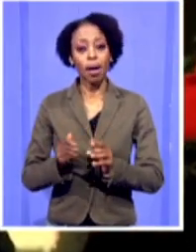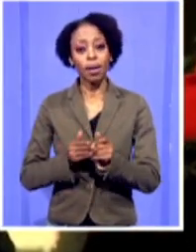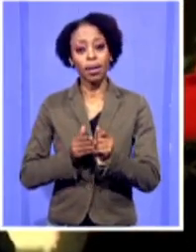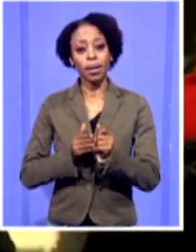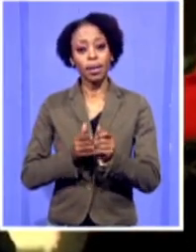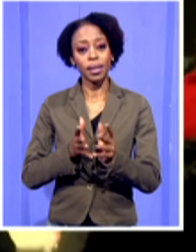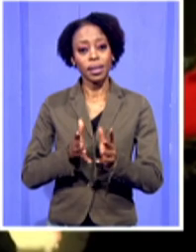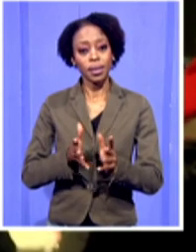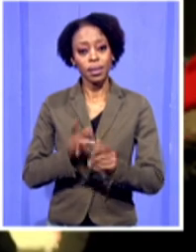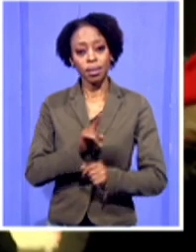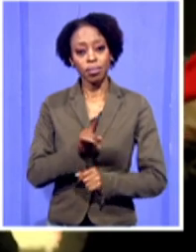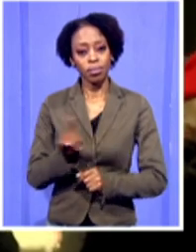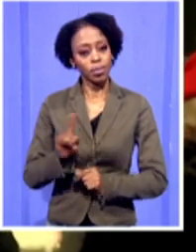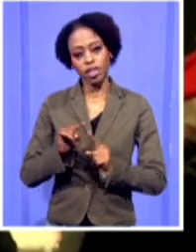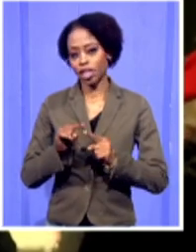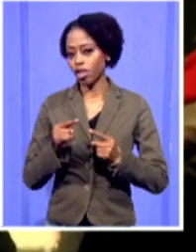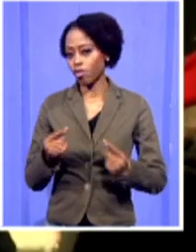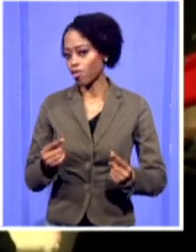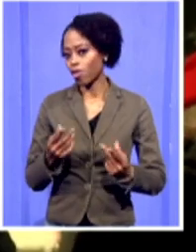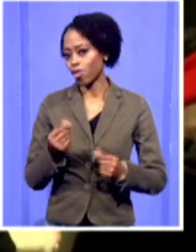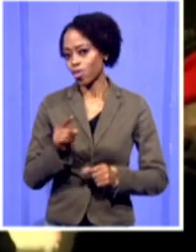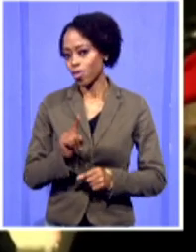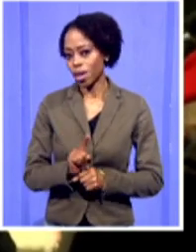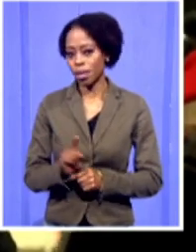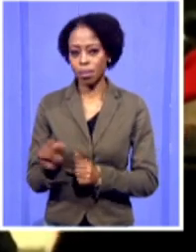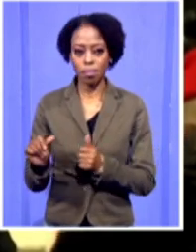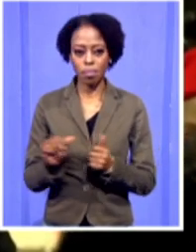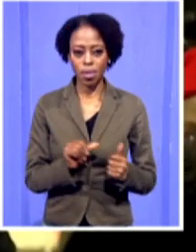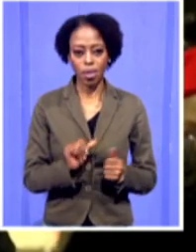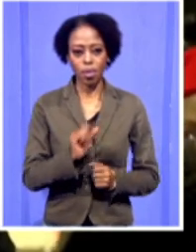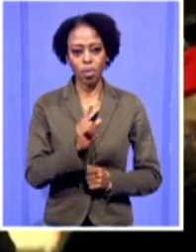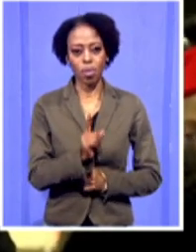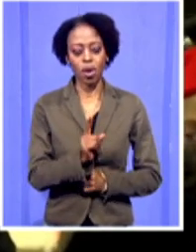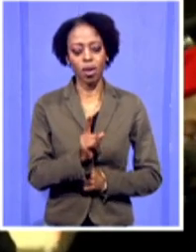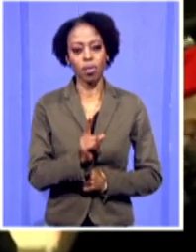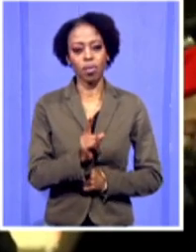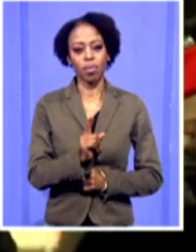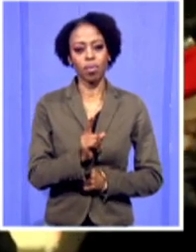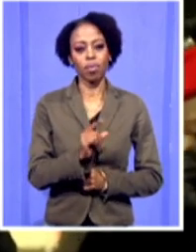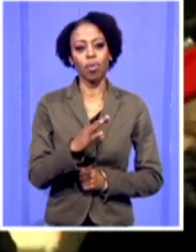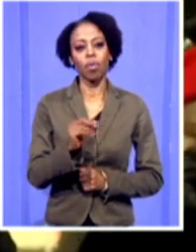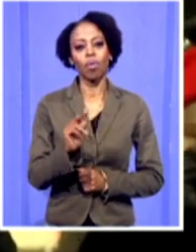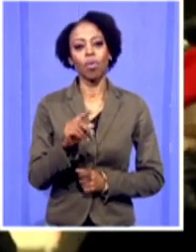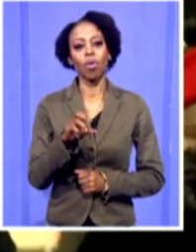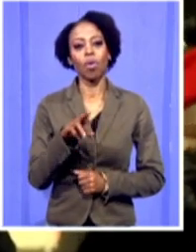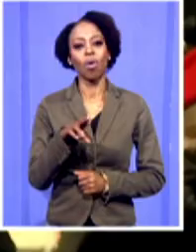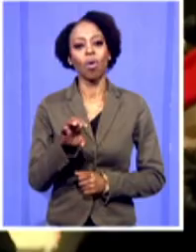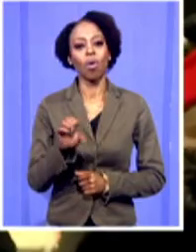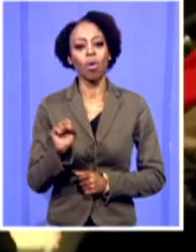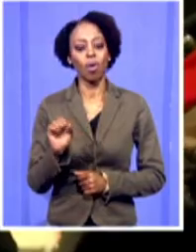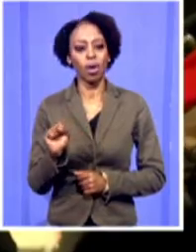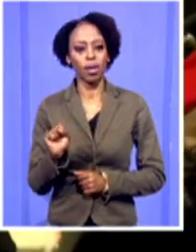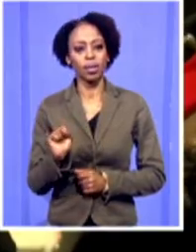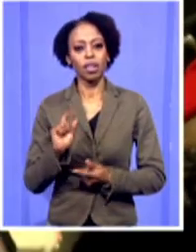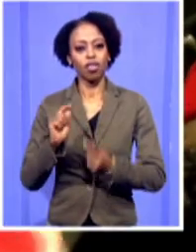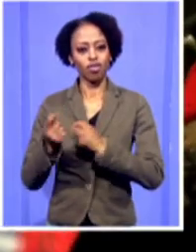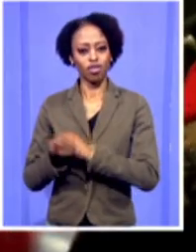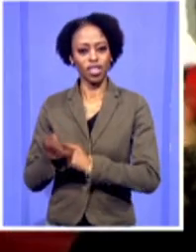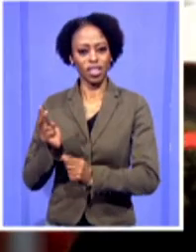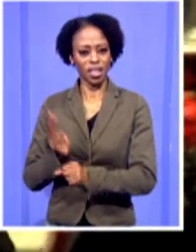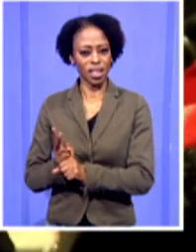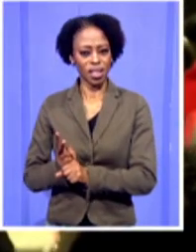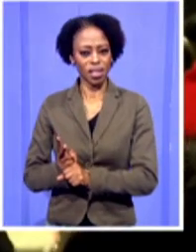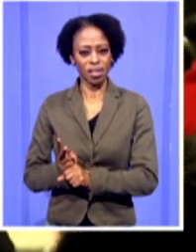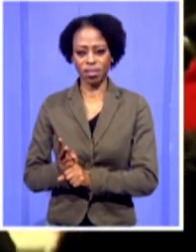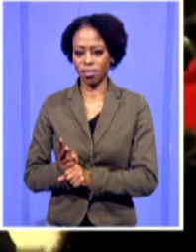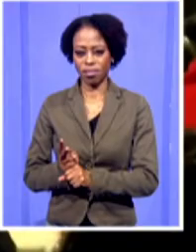do is to come back and be one with Congress about that it has now changed its approach.